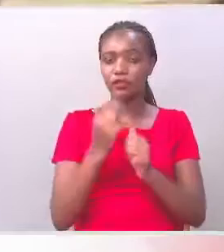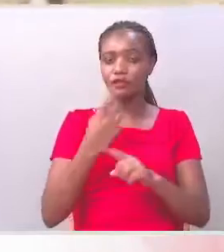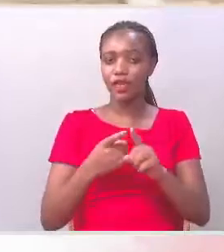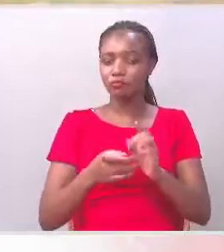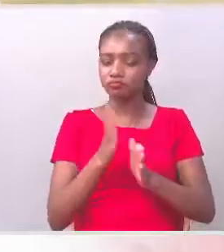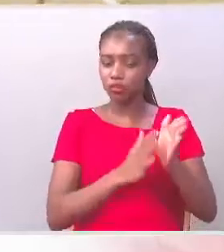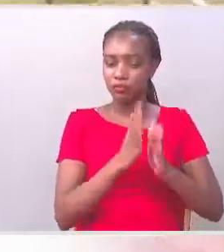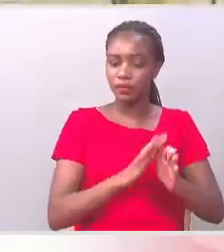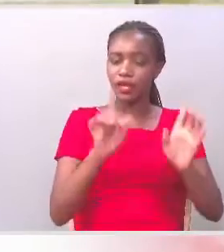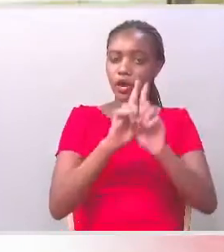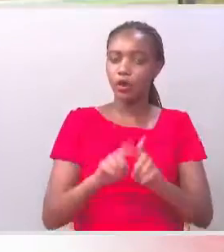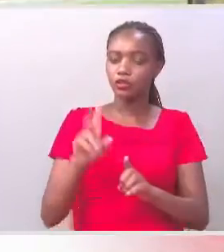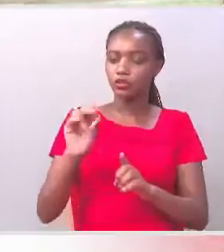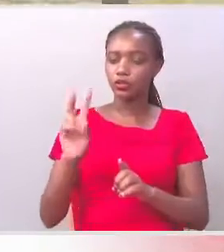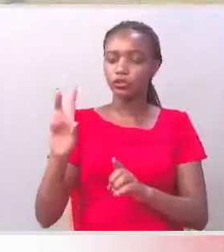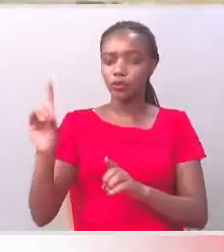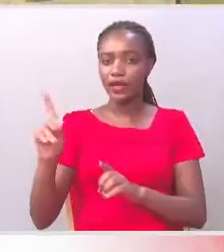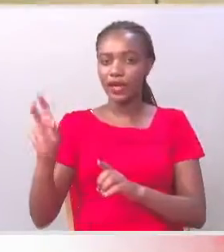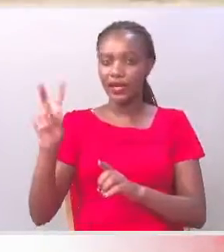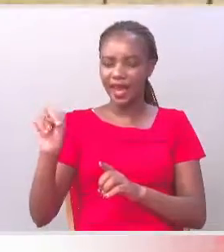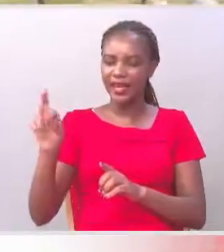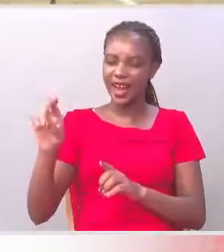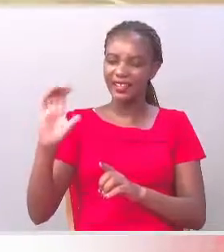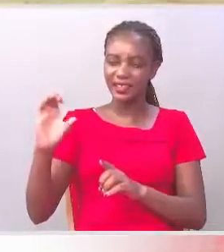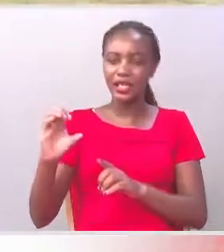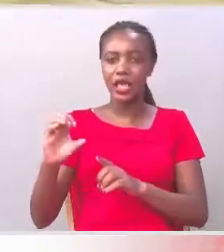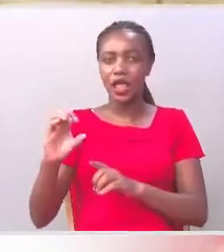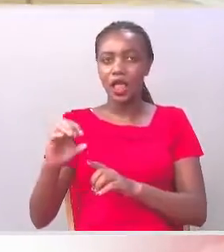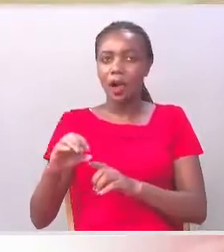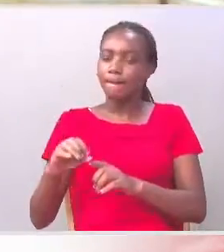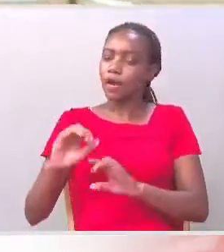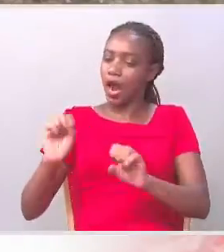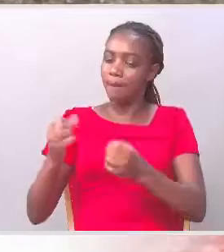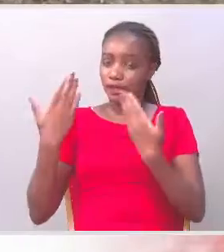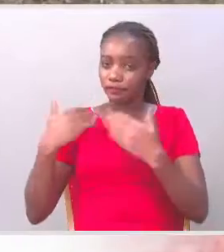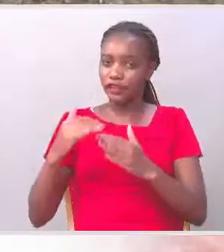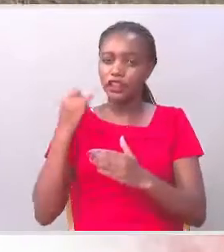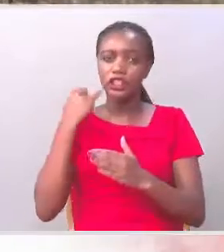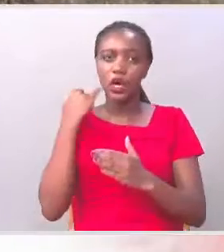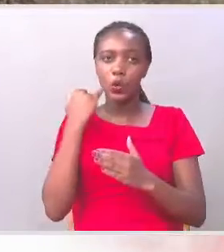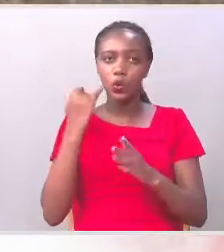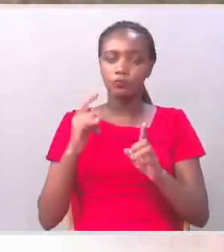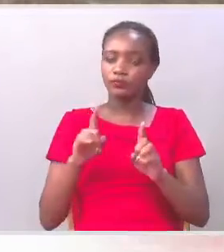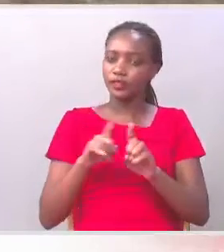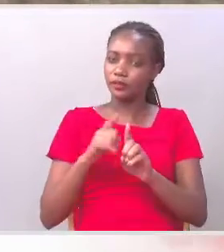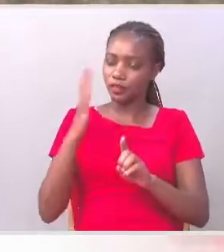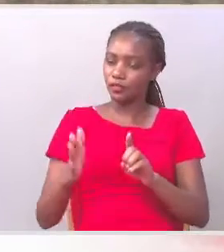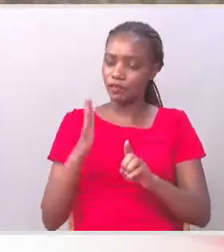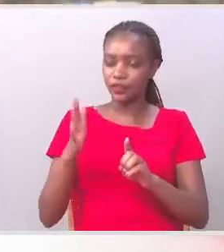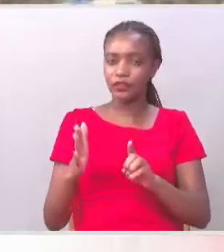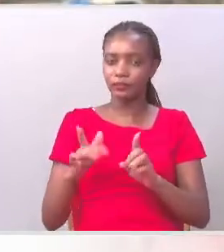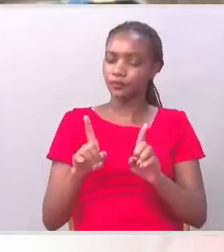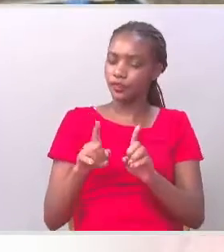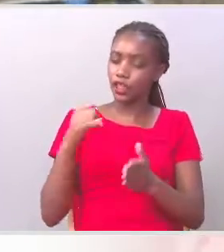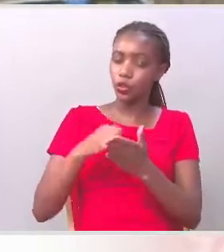The 2021 KNRC has been to Nakuru twice in Naivasha for ARC Equator Rally and WRC Safari